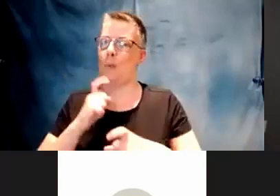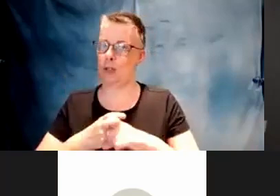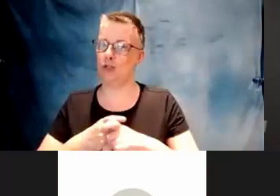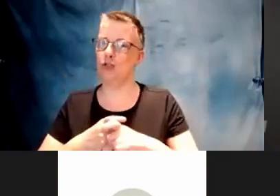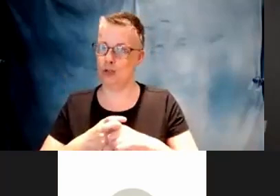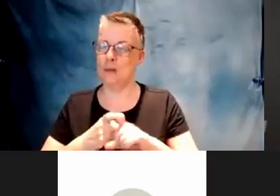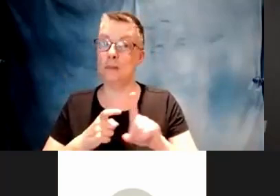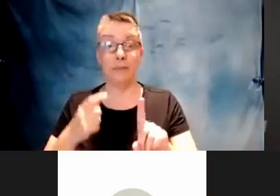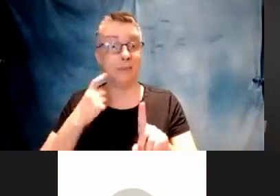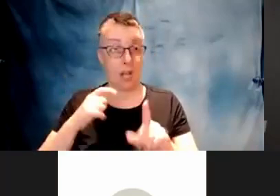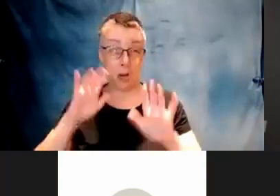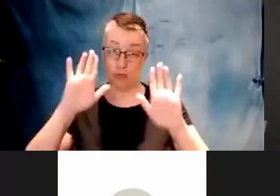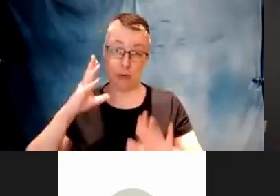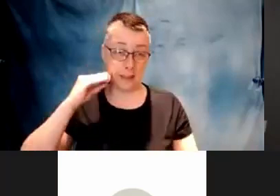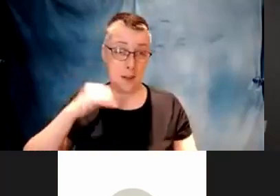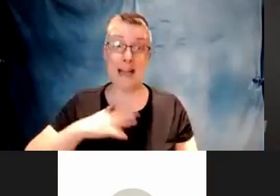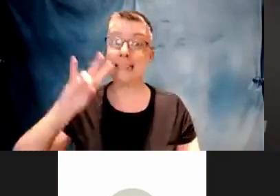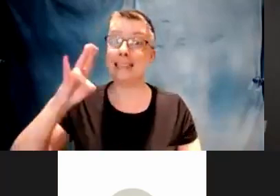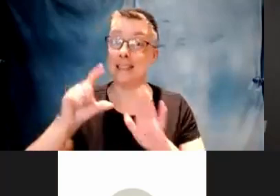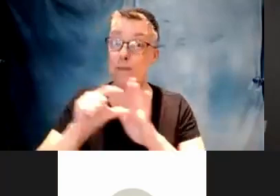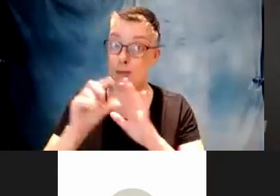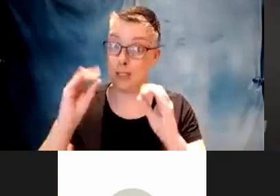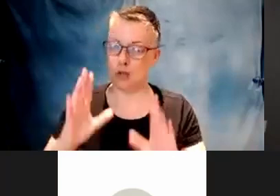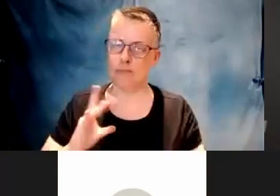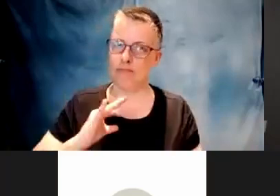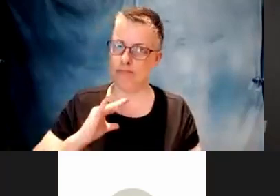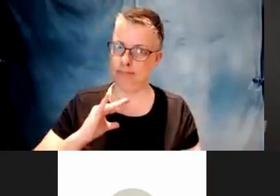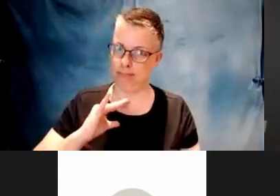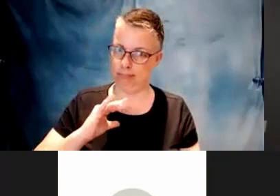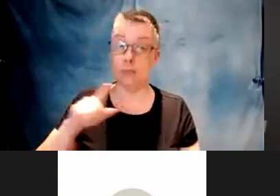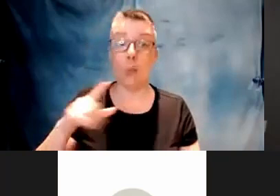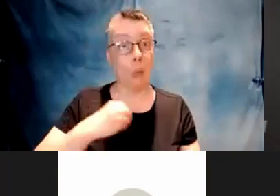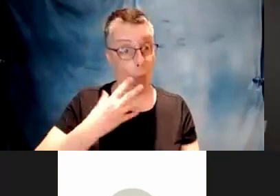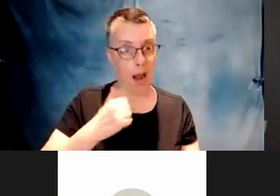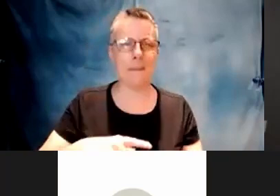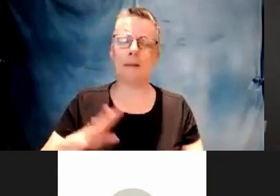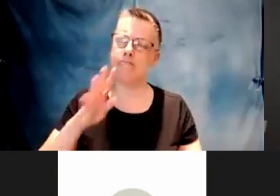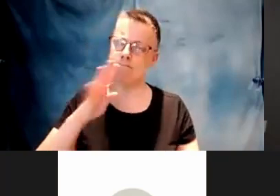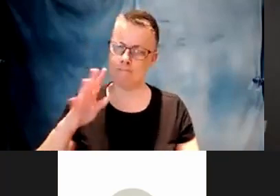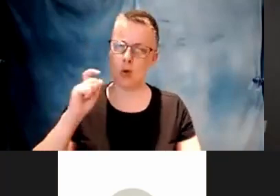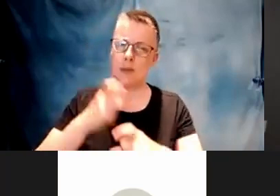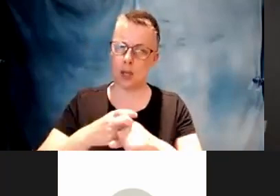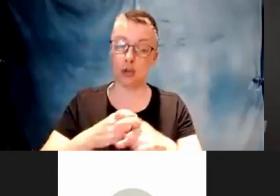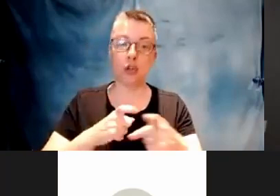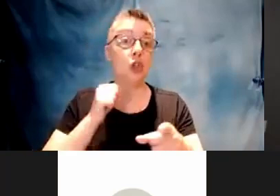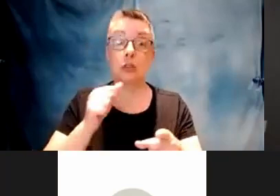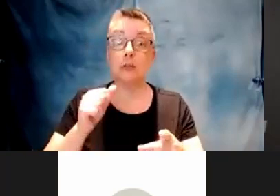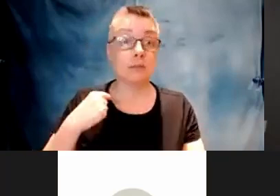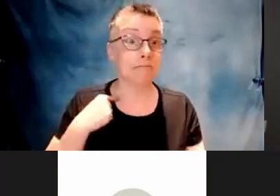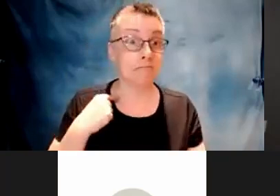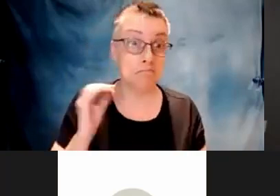had a great experience with my second grade teacher, who was white but spoke Spanish. She didn't speak it with an